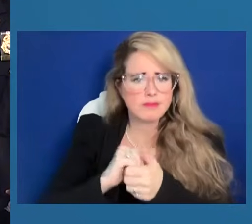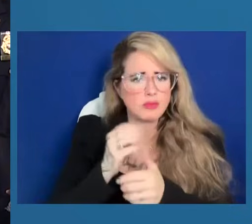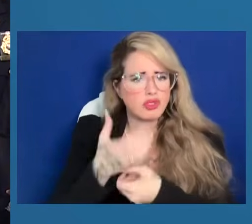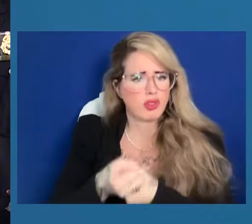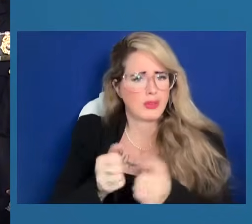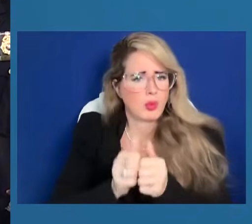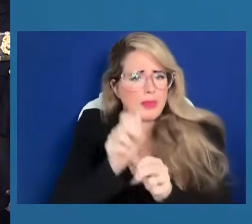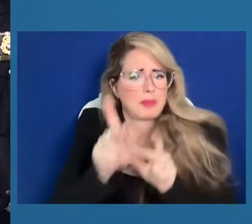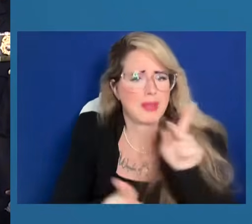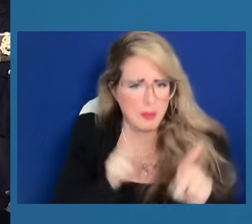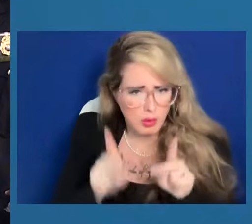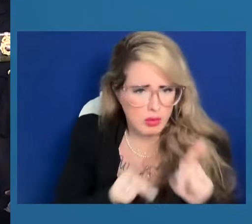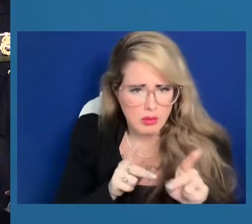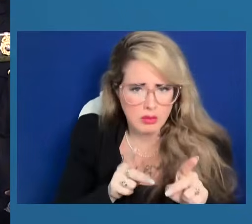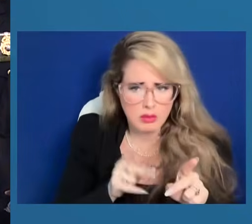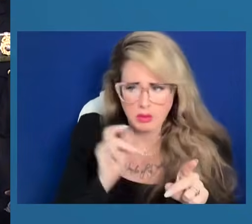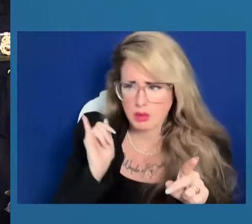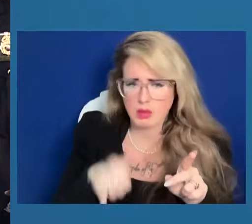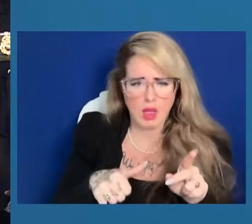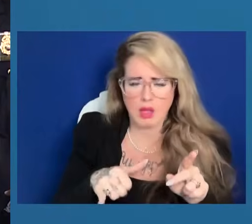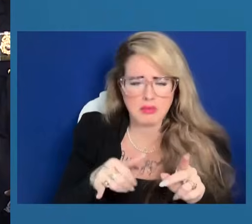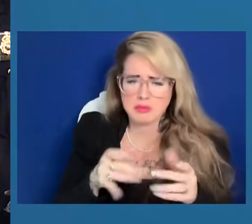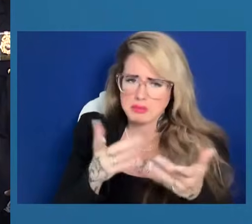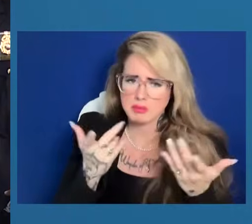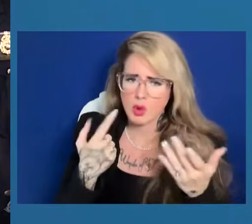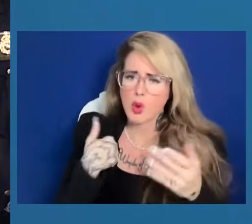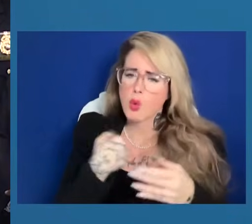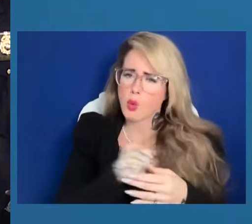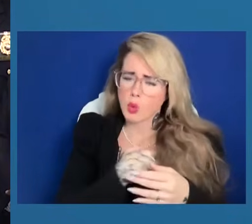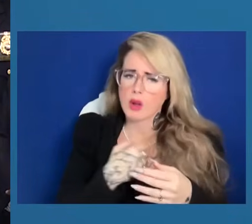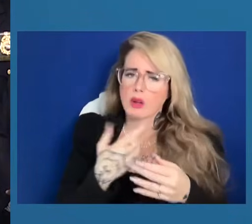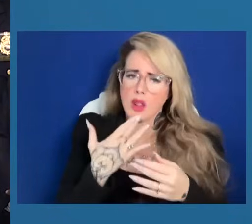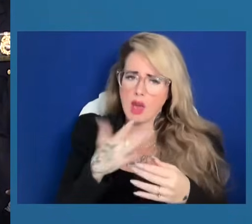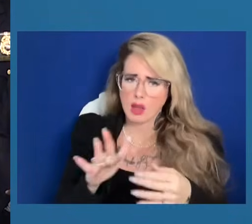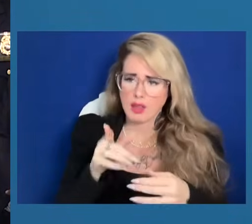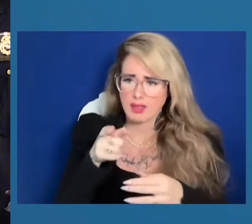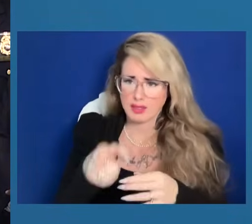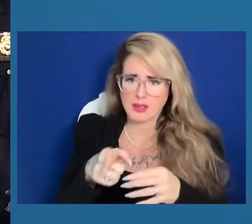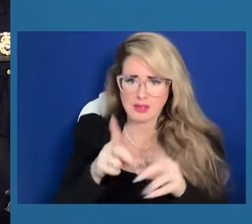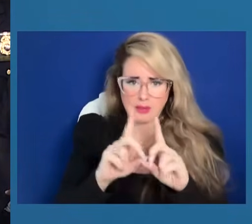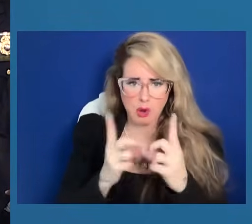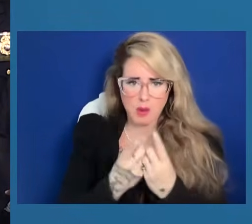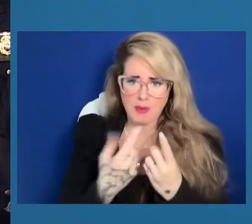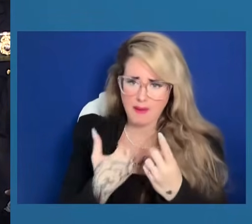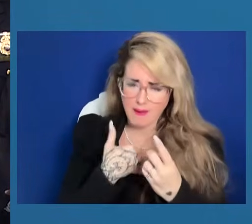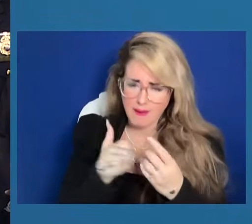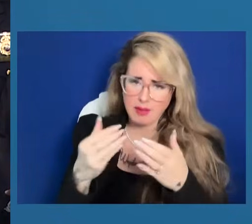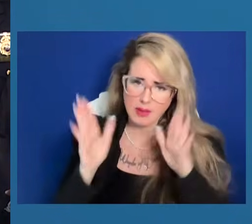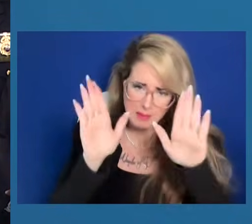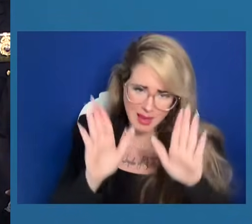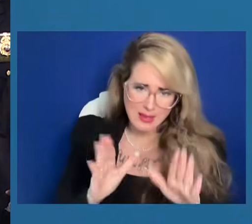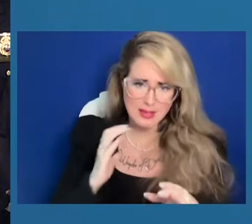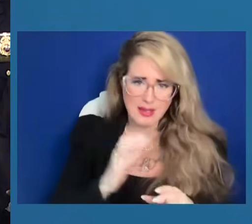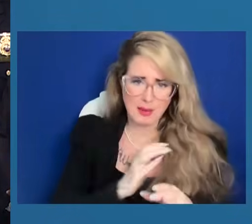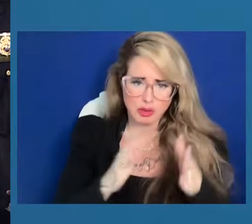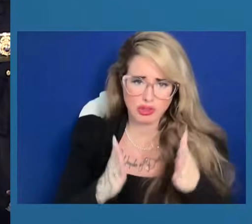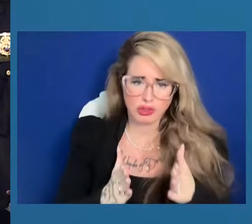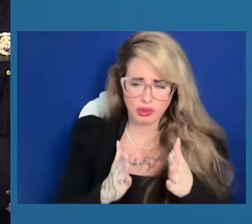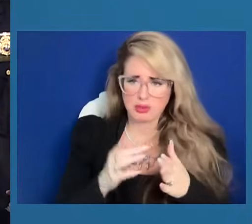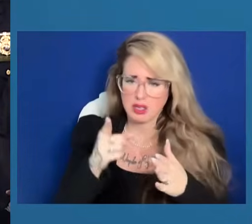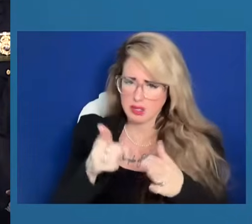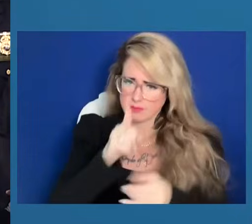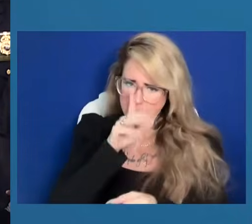works. And we are so fortunate that this department is led by an incredible commissioner who's committed to doing it the right